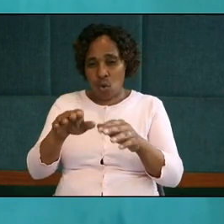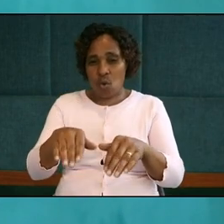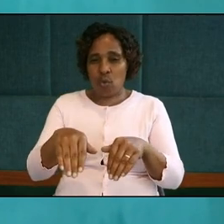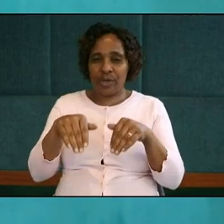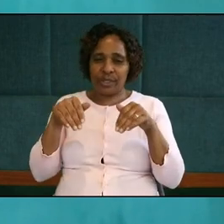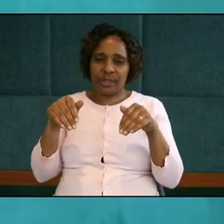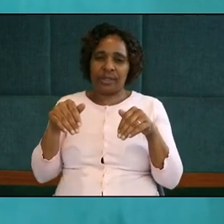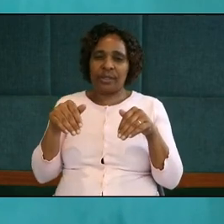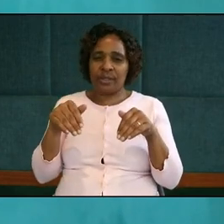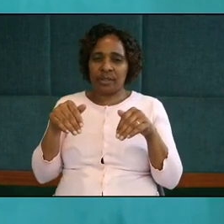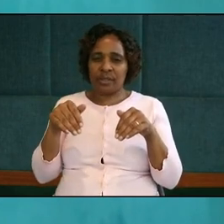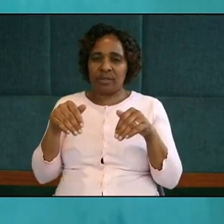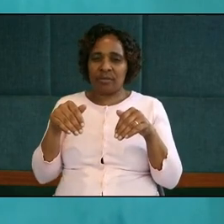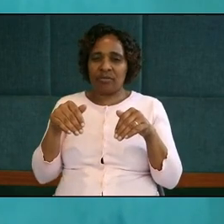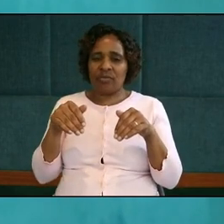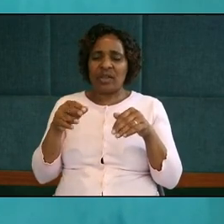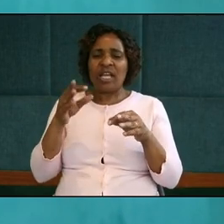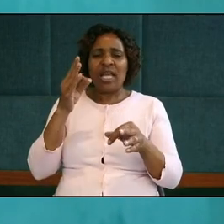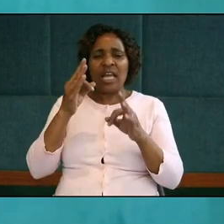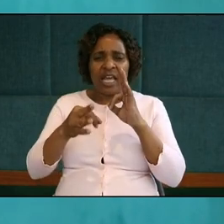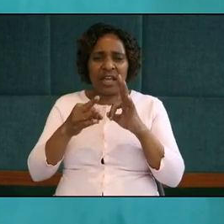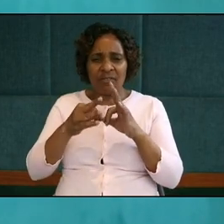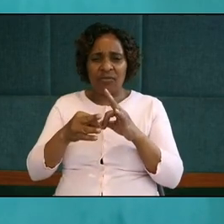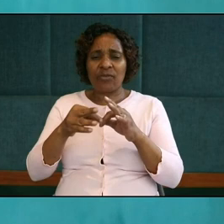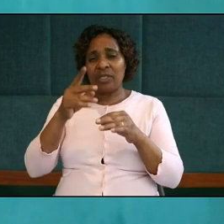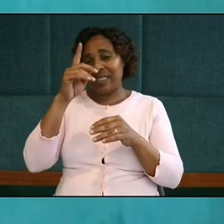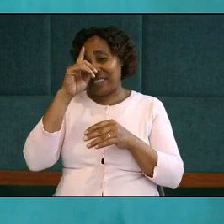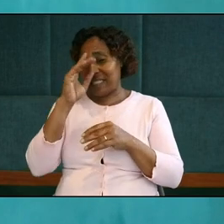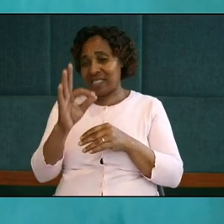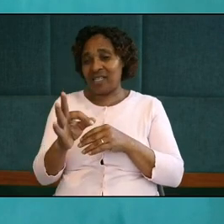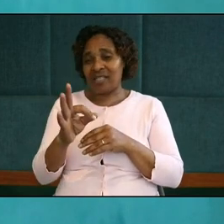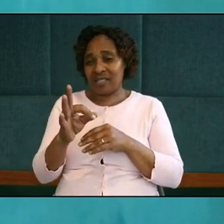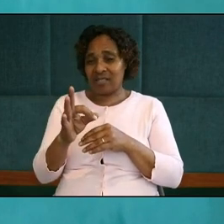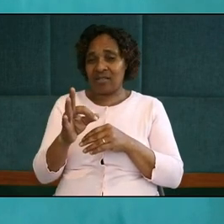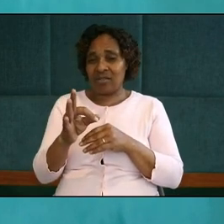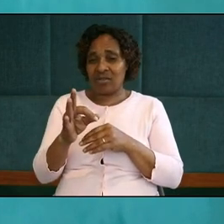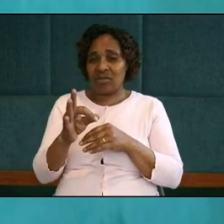wait. But if it's that serious,